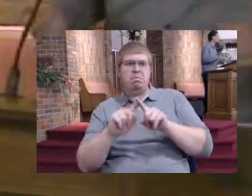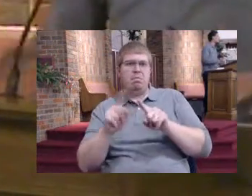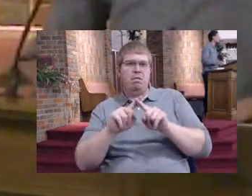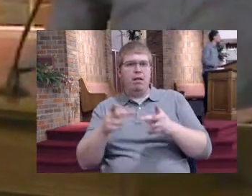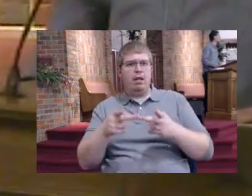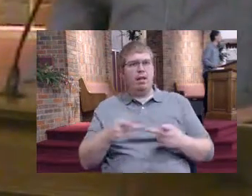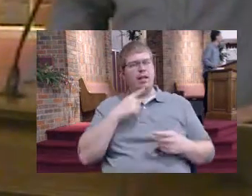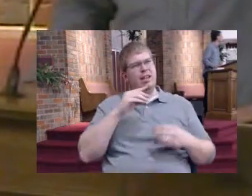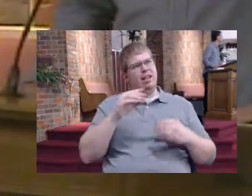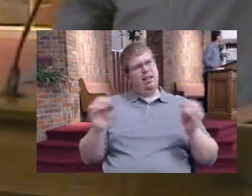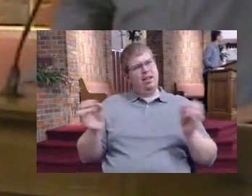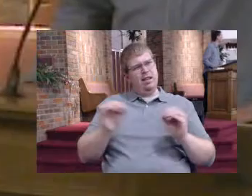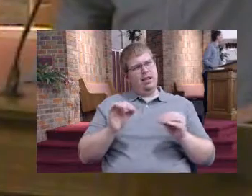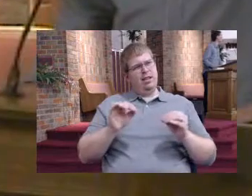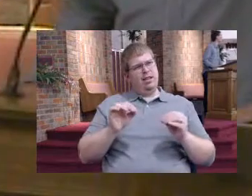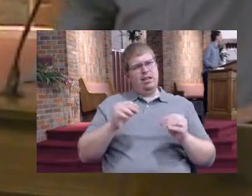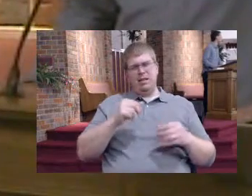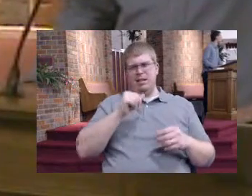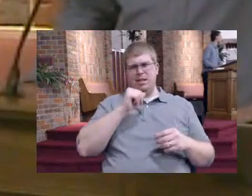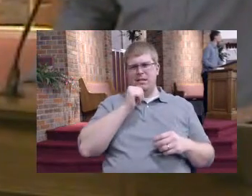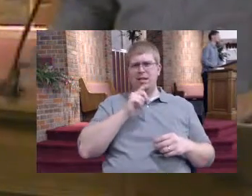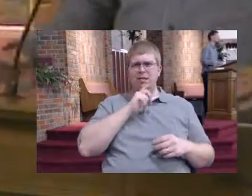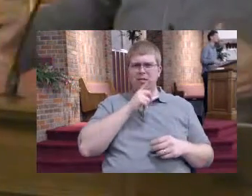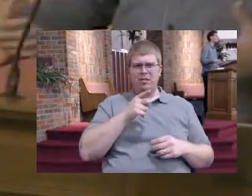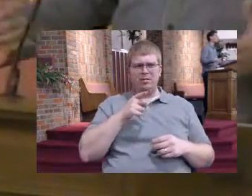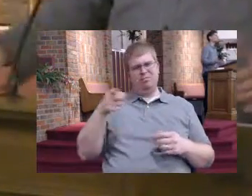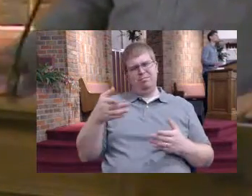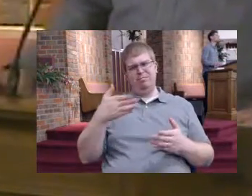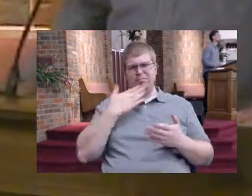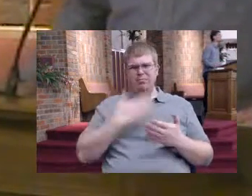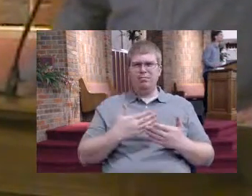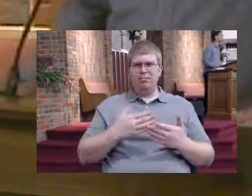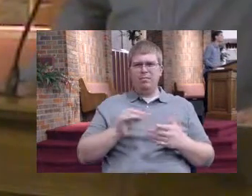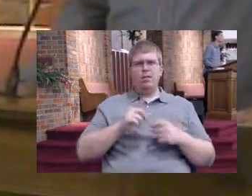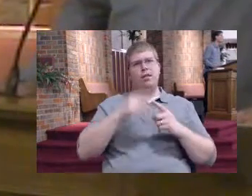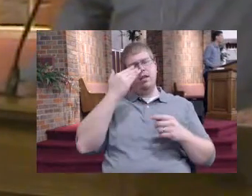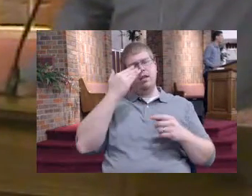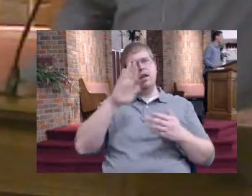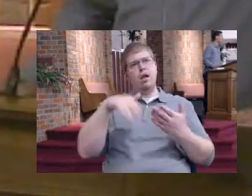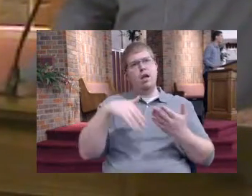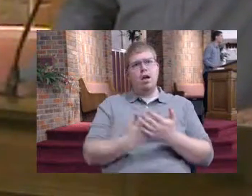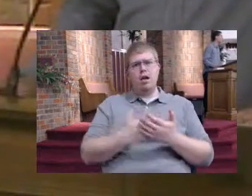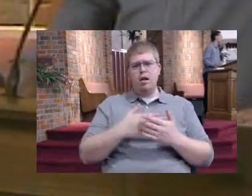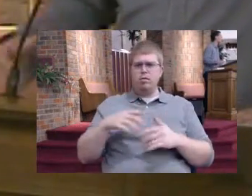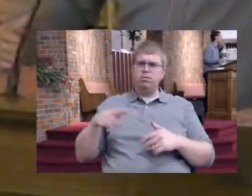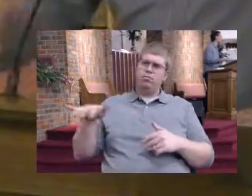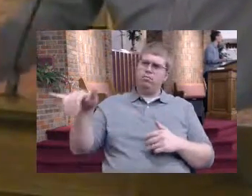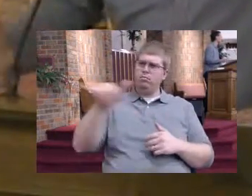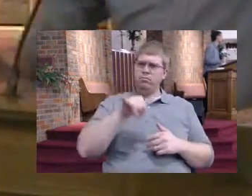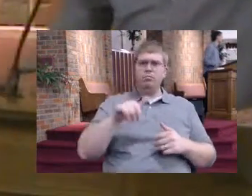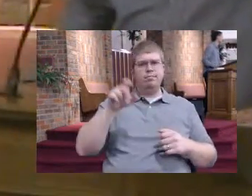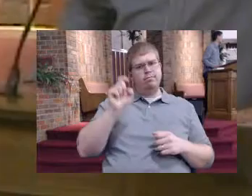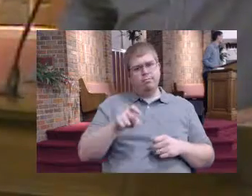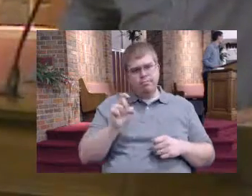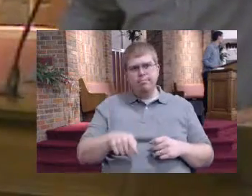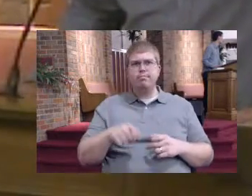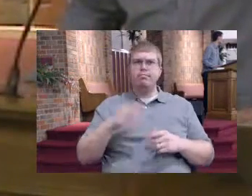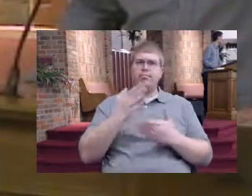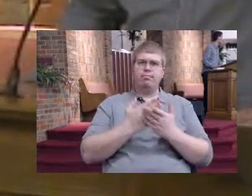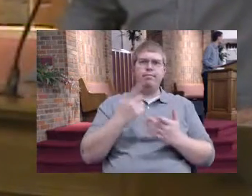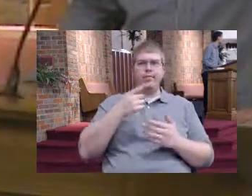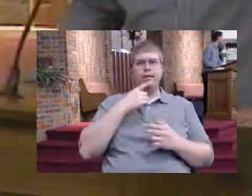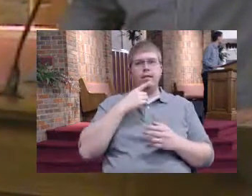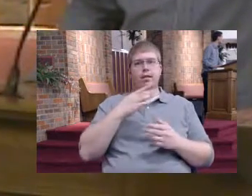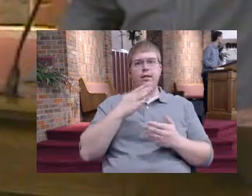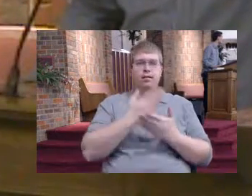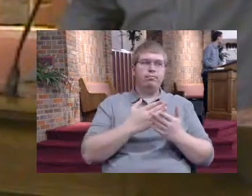none of them really stood out, according to the research, because they're all places in need. They all had pros and cons for